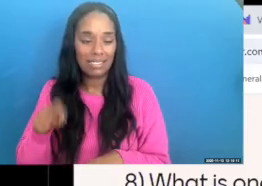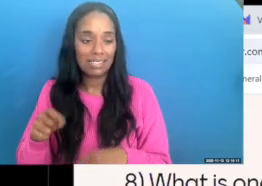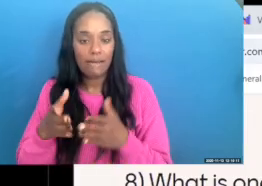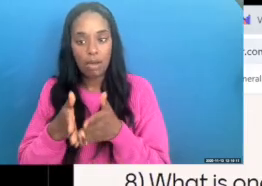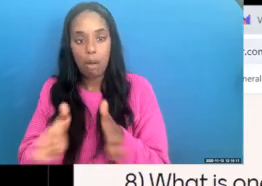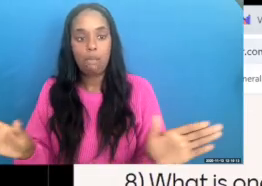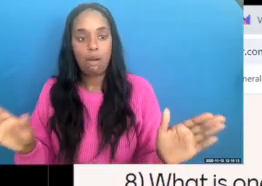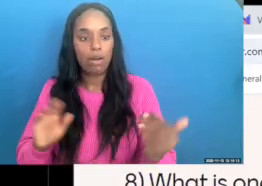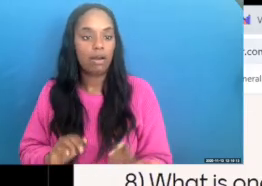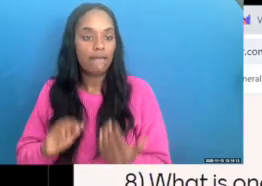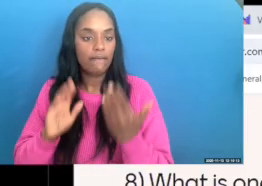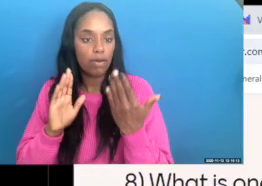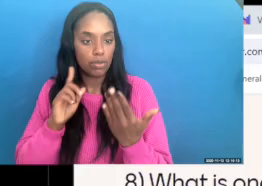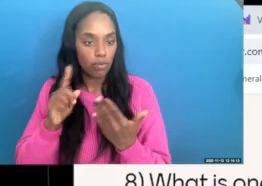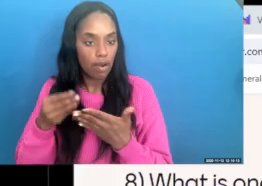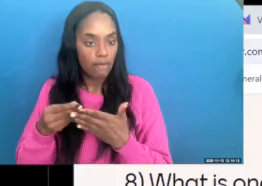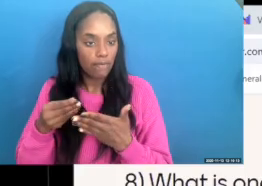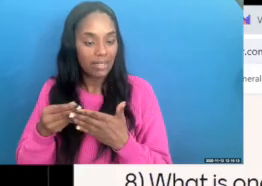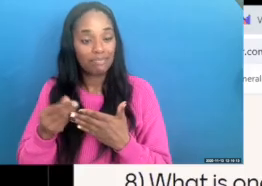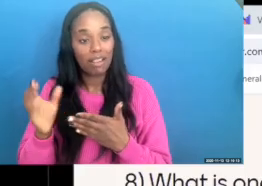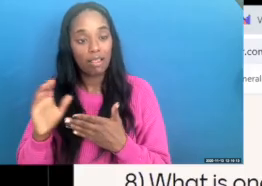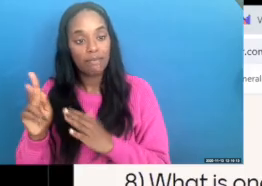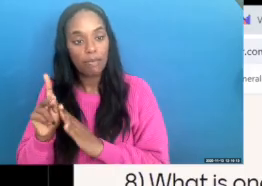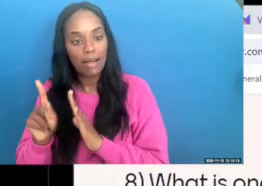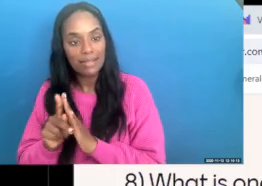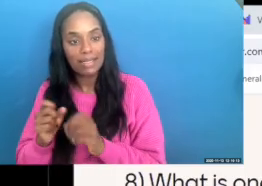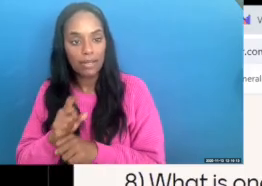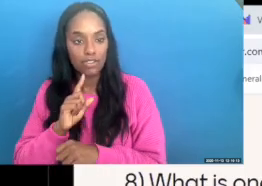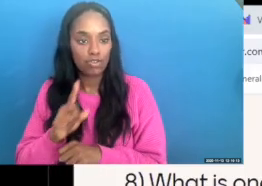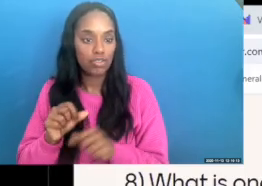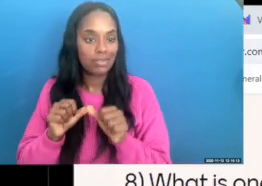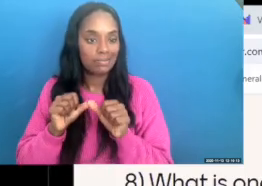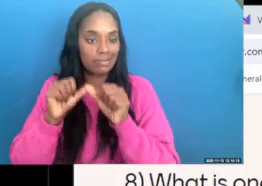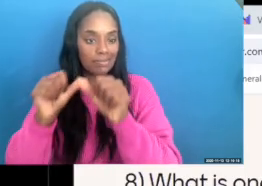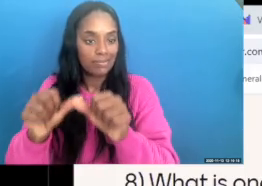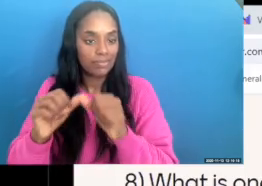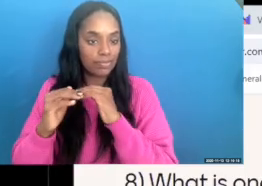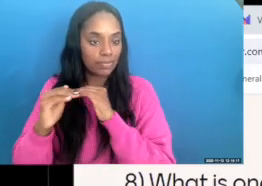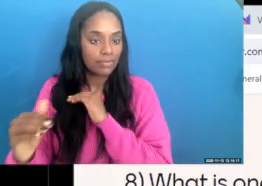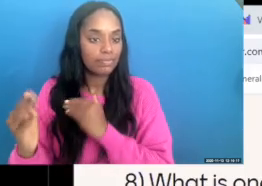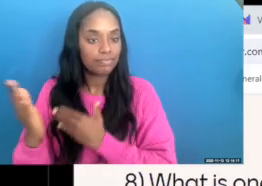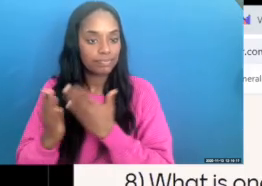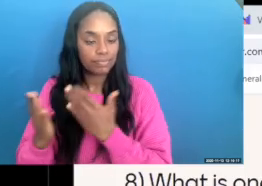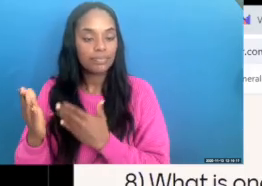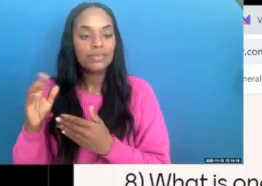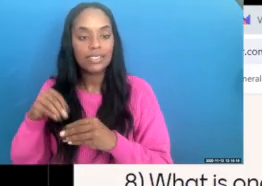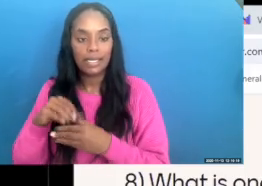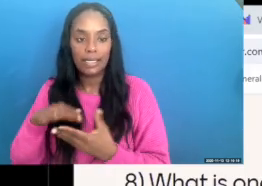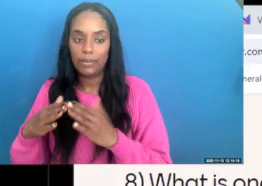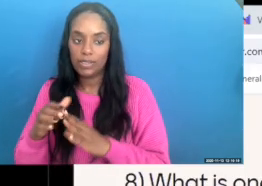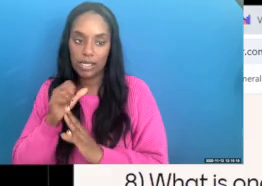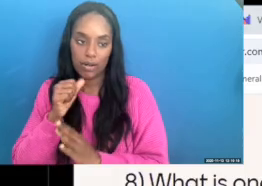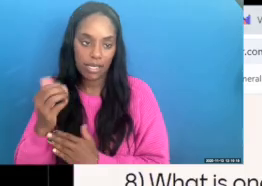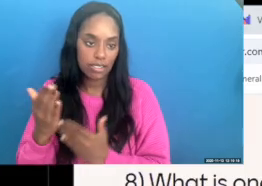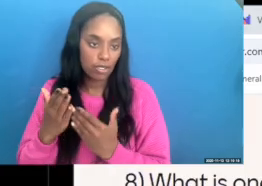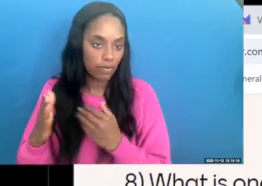programs, and that makes sense because it's part of CARB's responsibilities. But I really think, we'll need to take a broader approach on funding